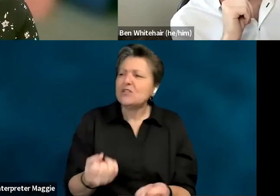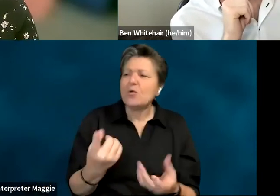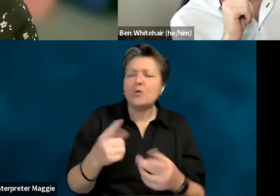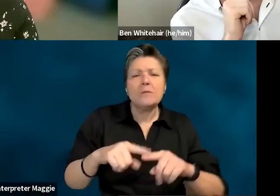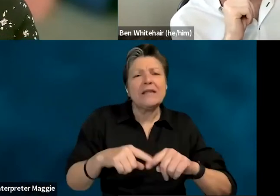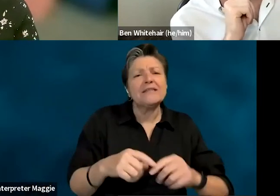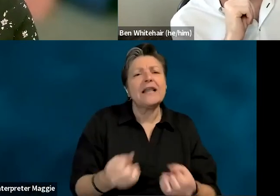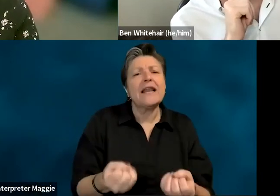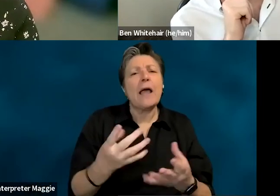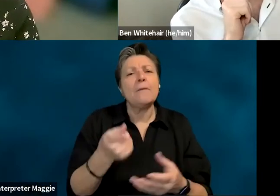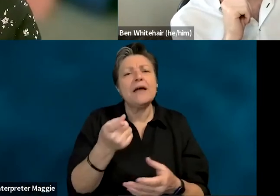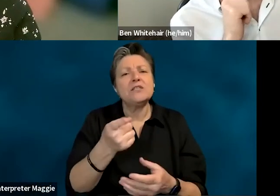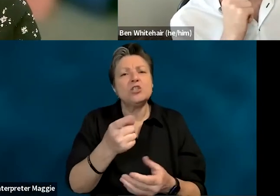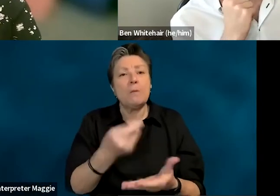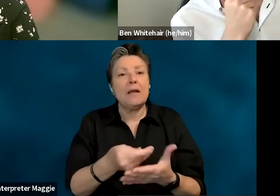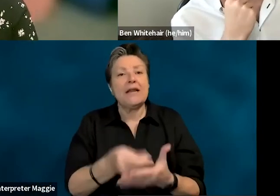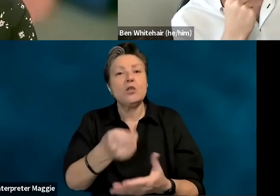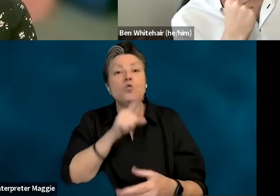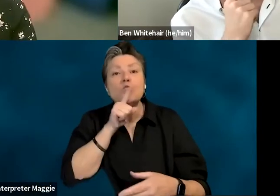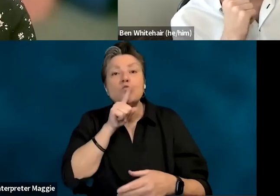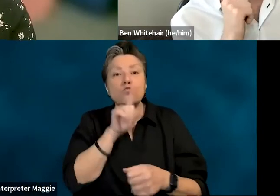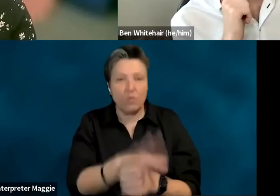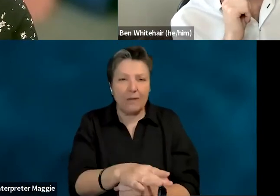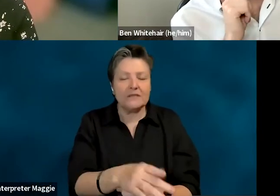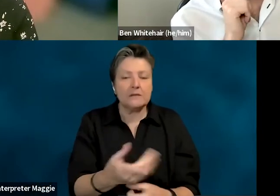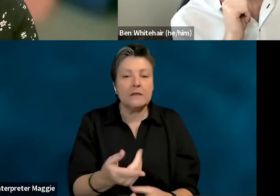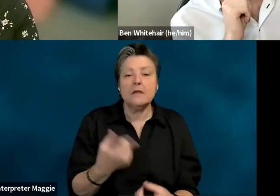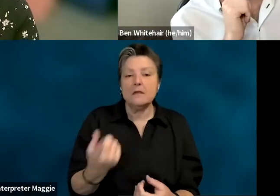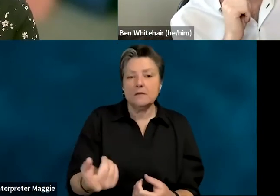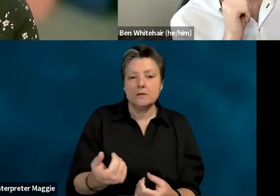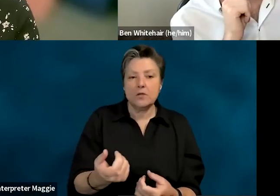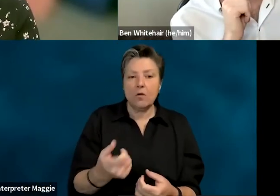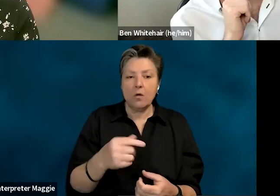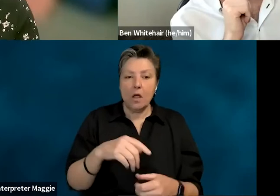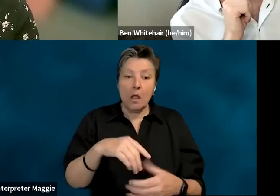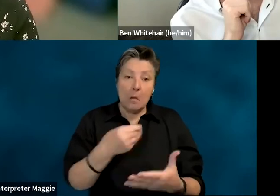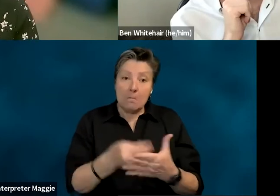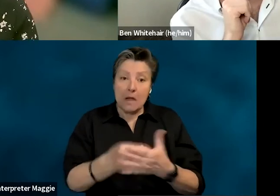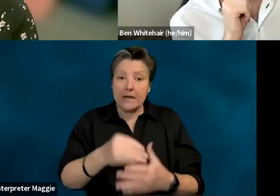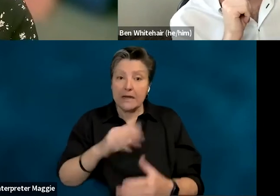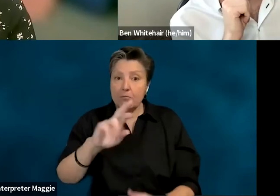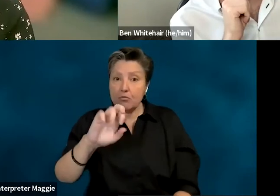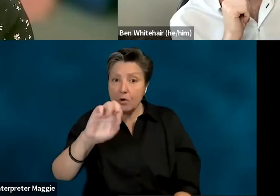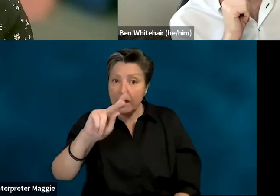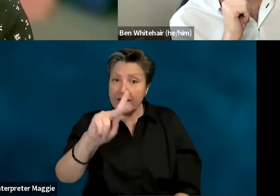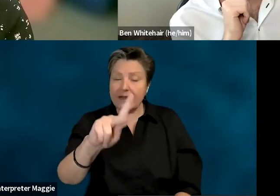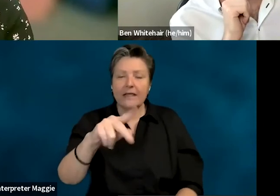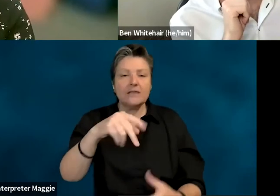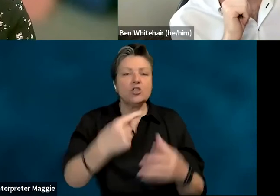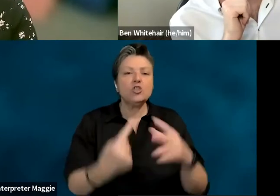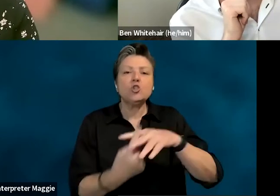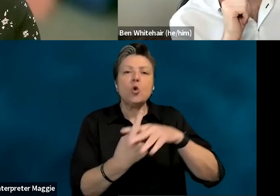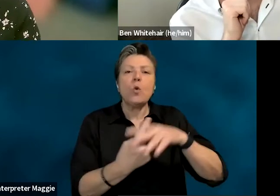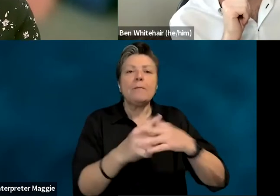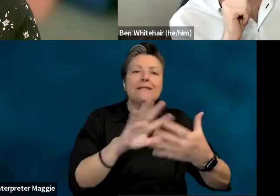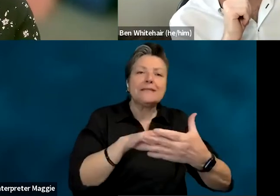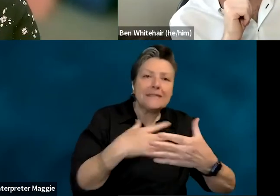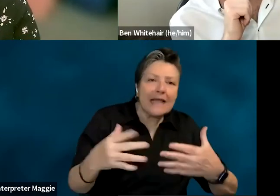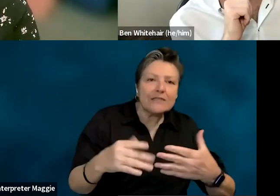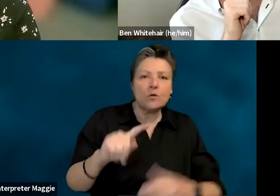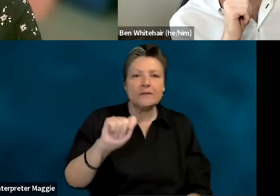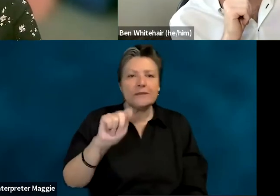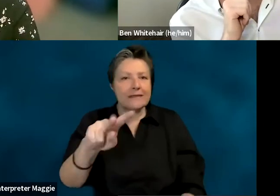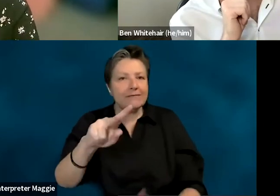guaranteed? Money breaks appear in more places. So money breaks appear within the schedules, they appear in the television agreement, and